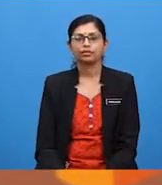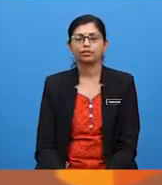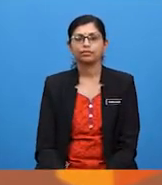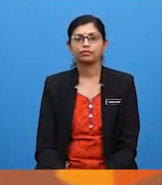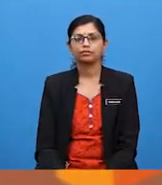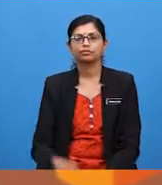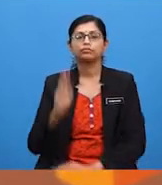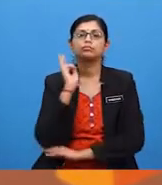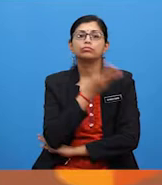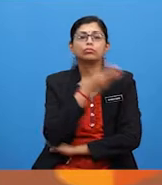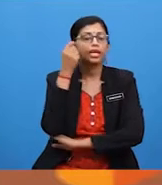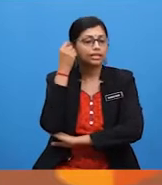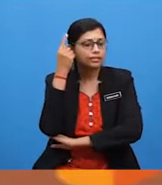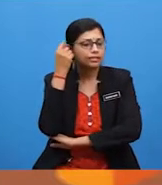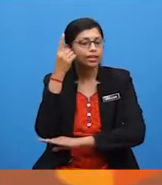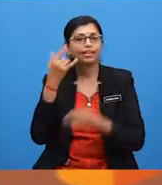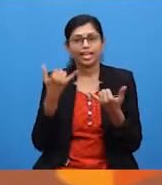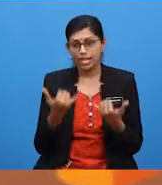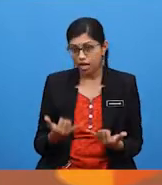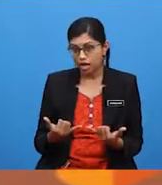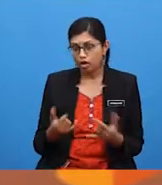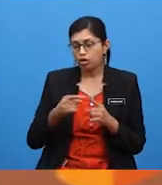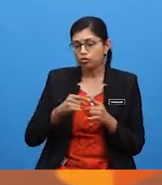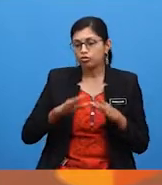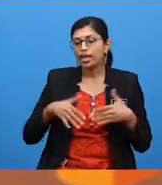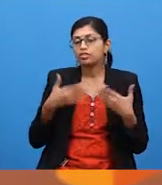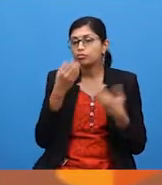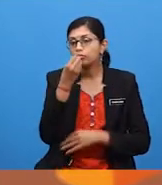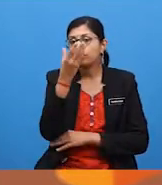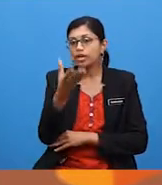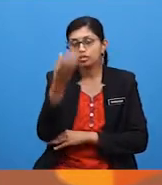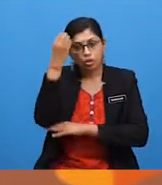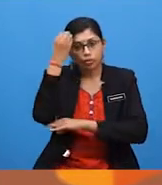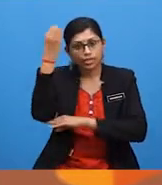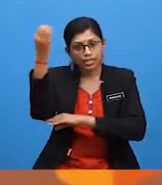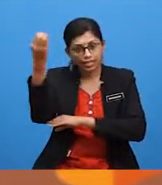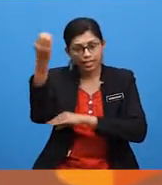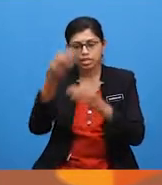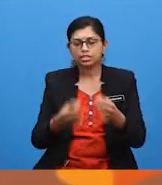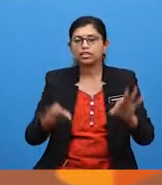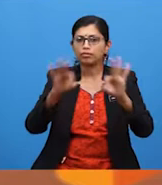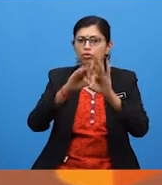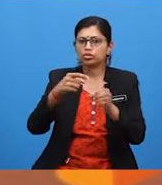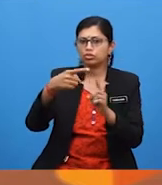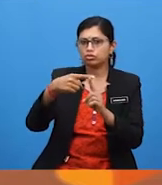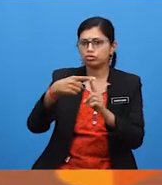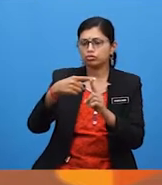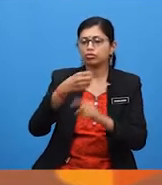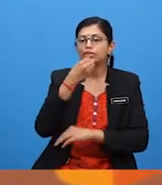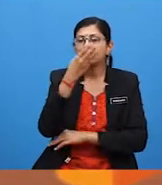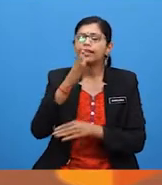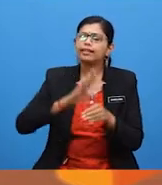We understand by now that in order to express opinions, it is important that we do